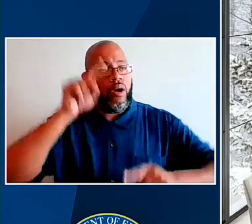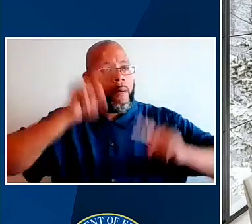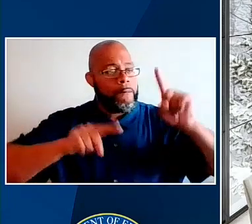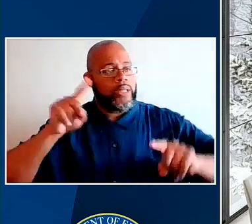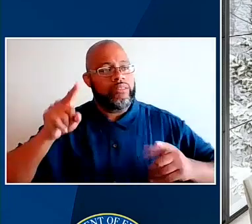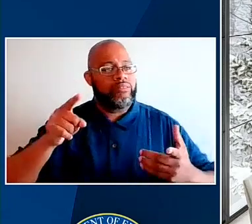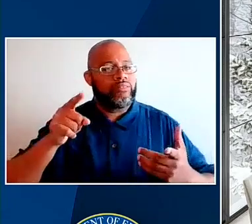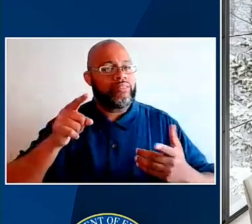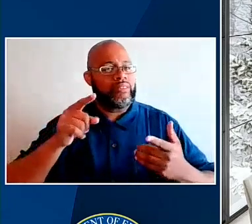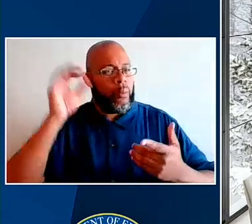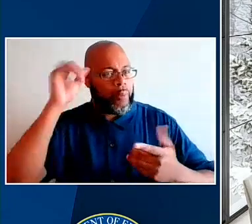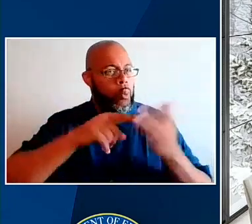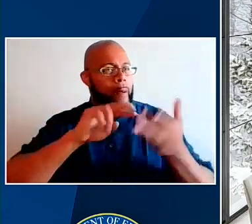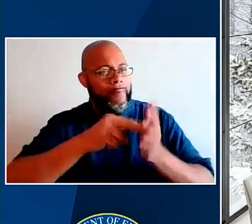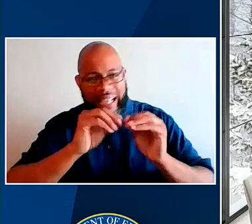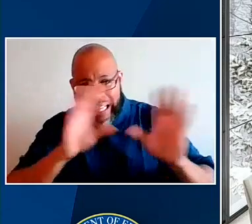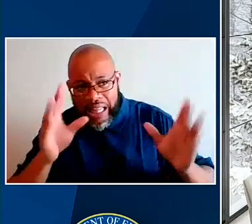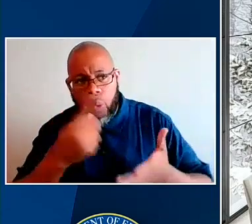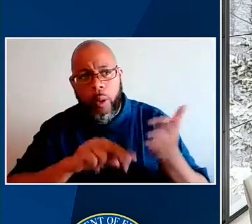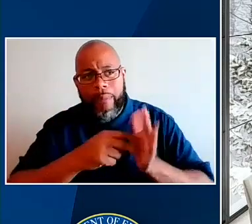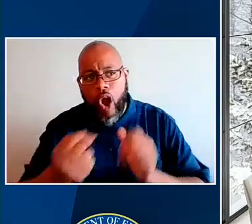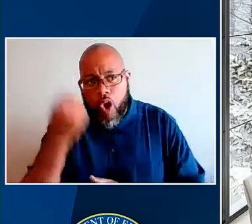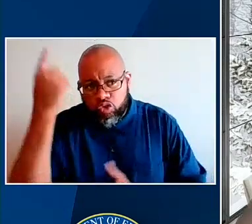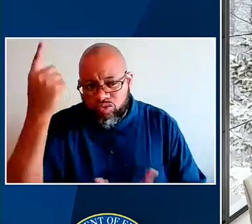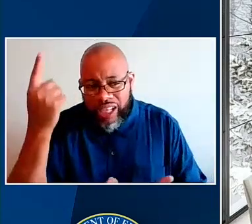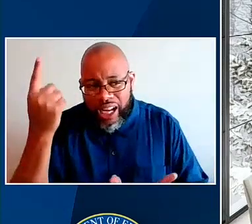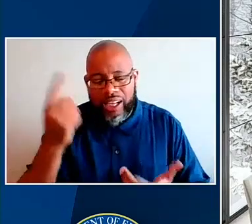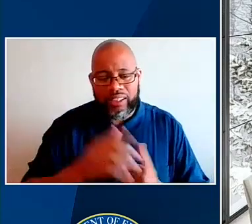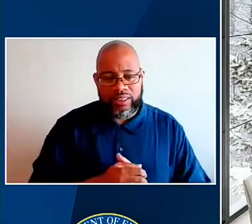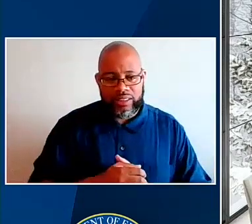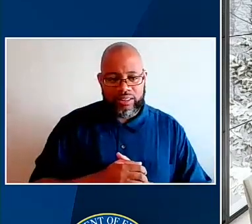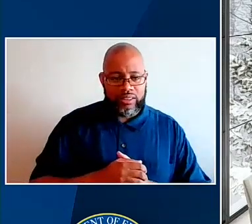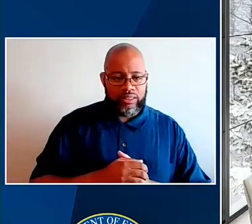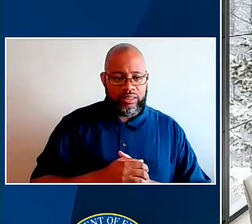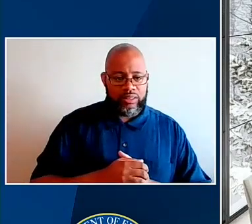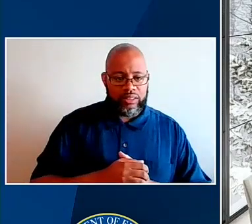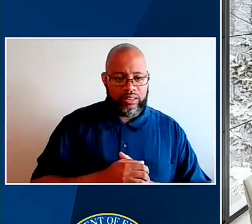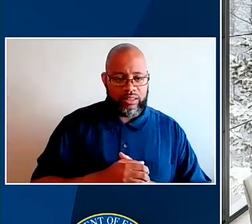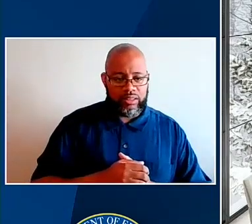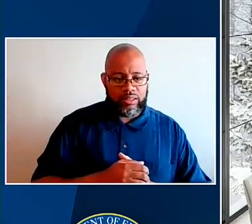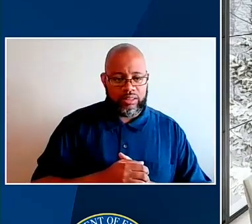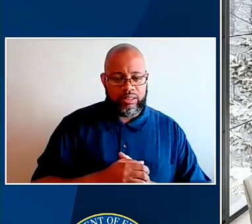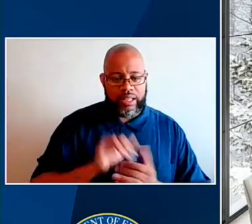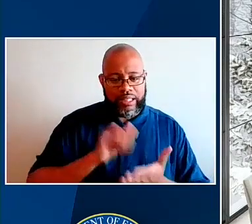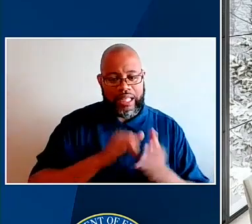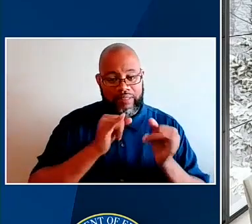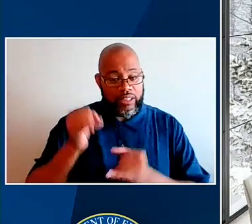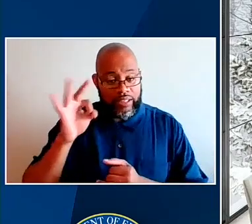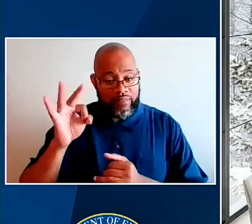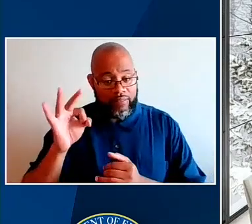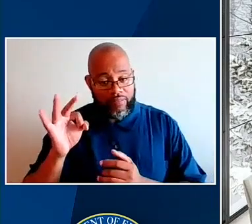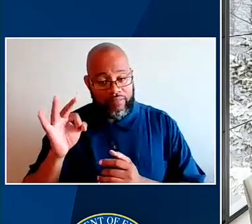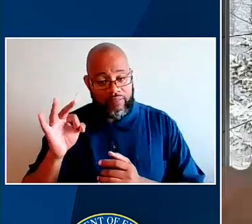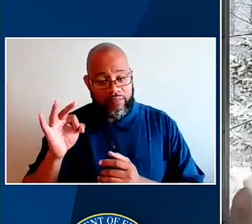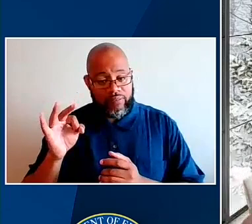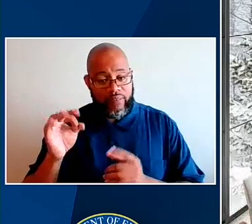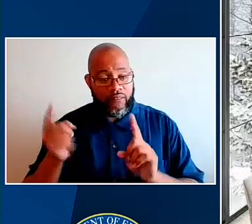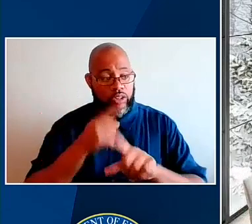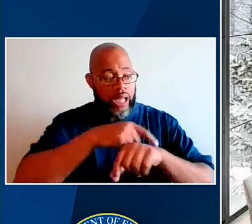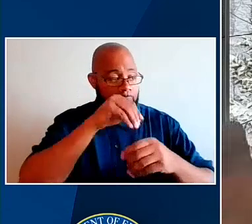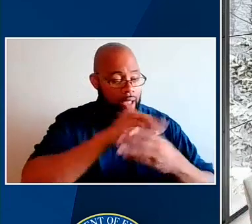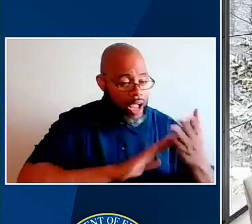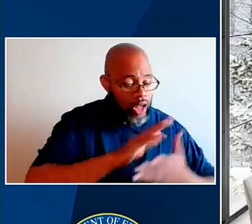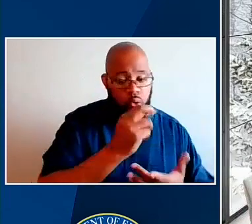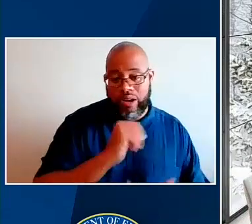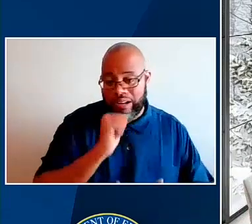clear, or what it means to be understandable or coherent, or you know, that the individual, whether they're first time in college or